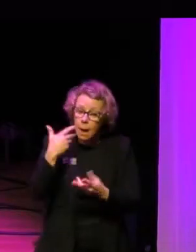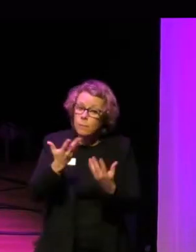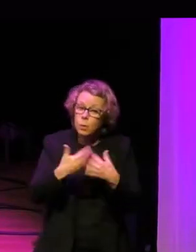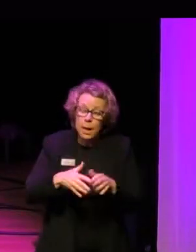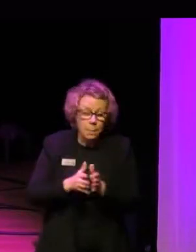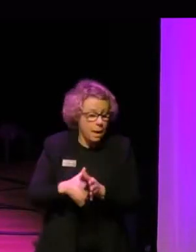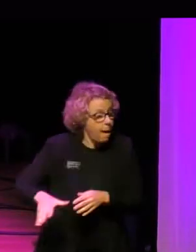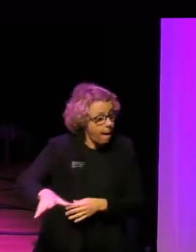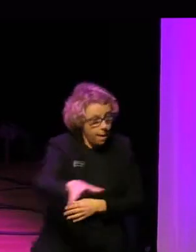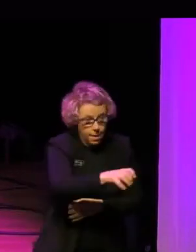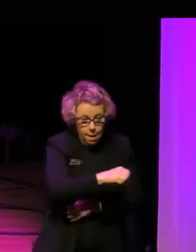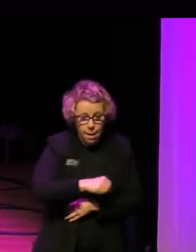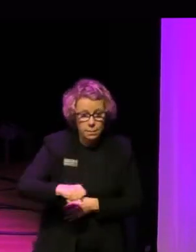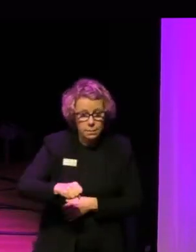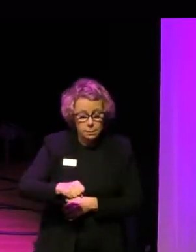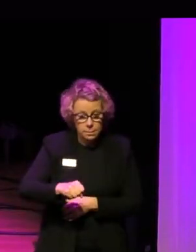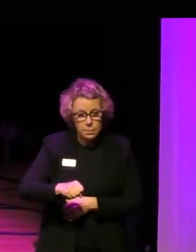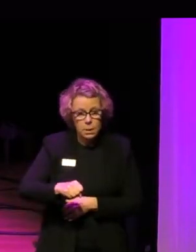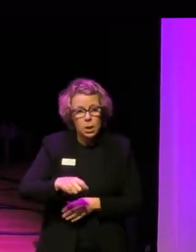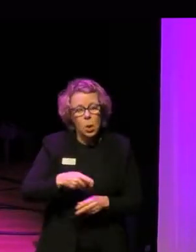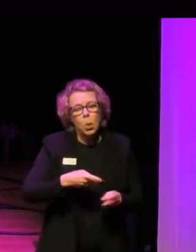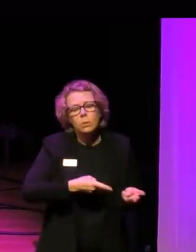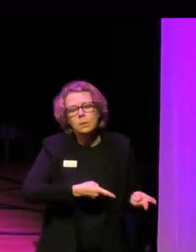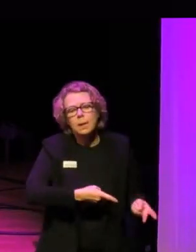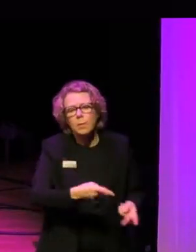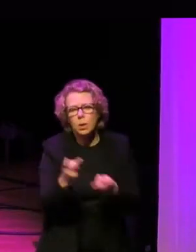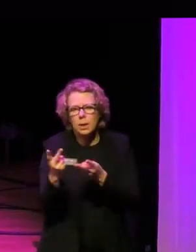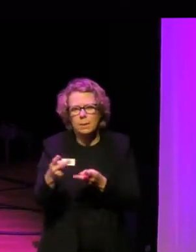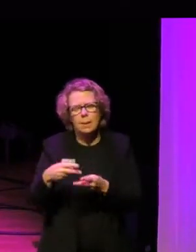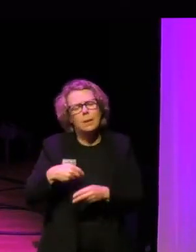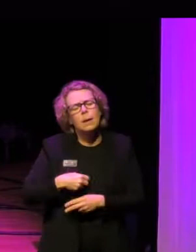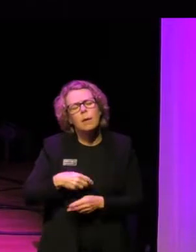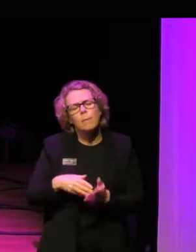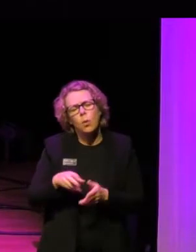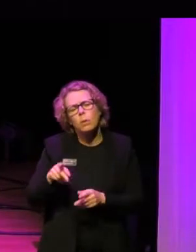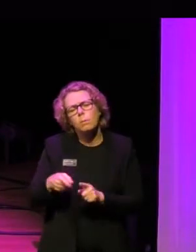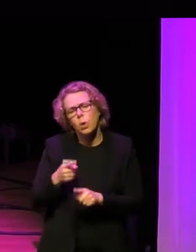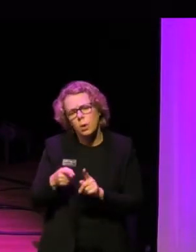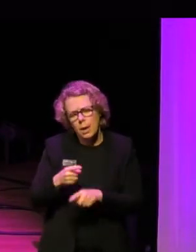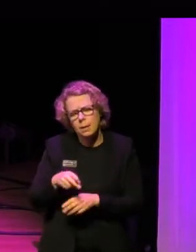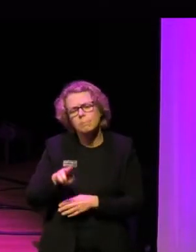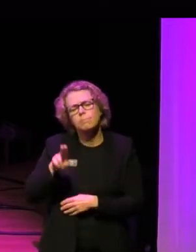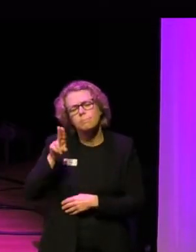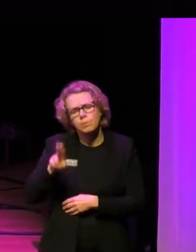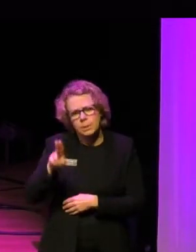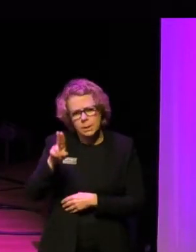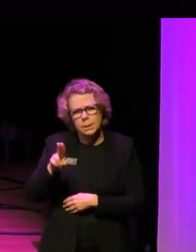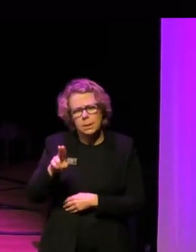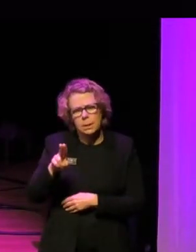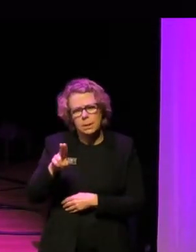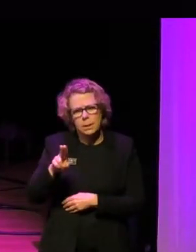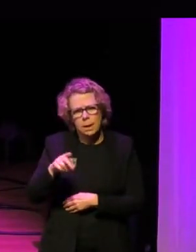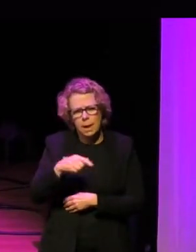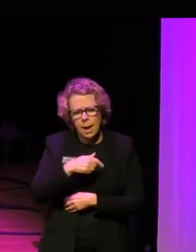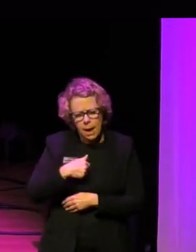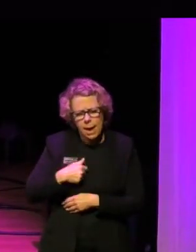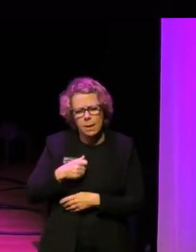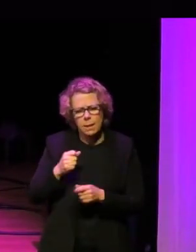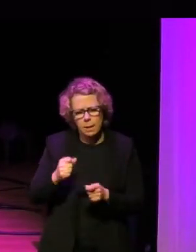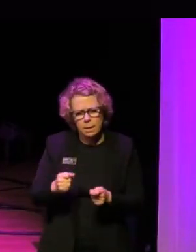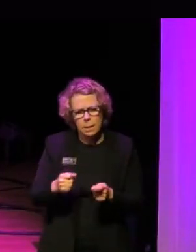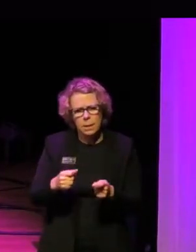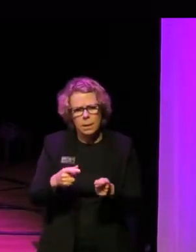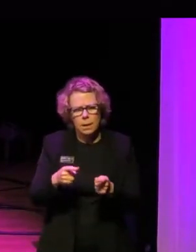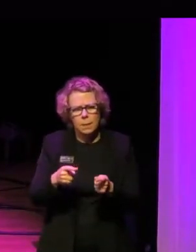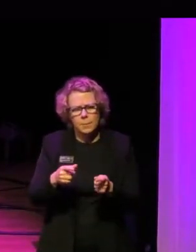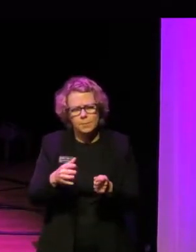all, and that democracy is the way it was originally meant to be during the time of Aristotle,